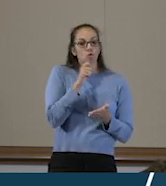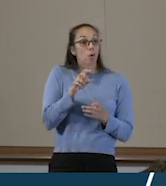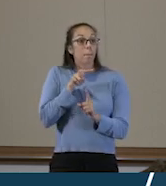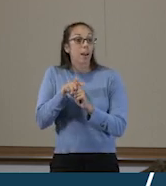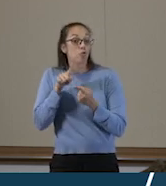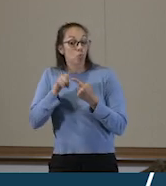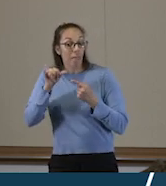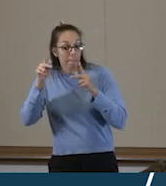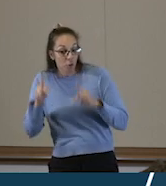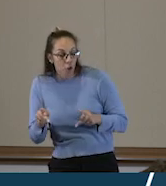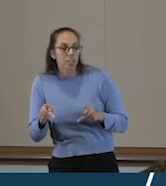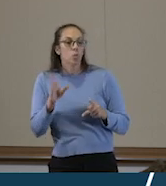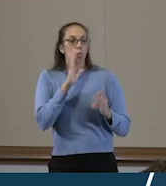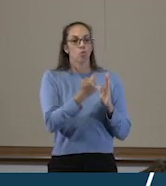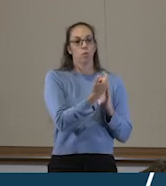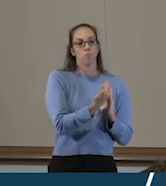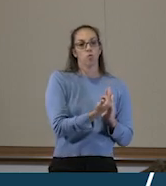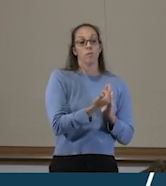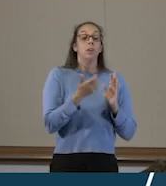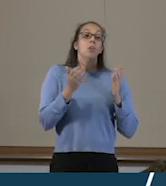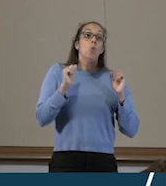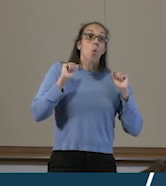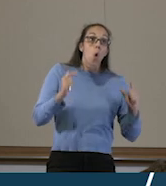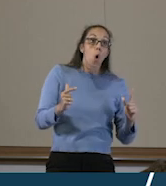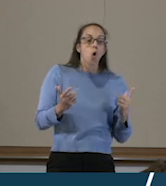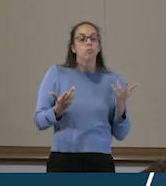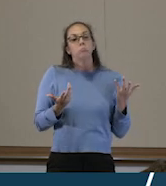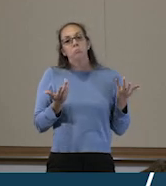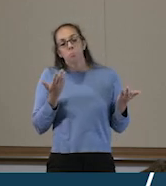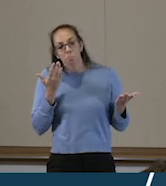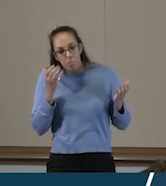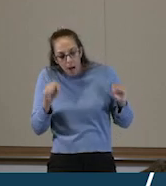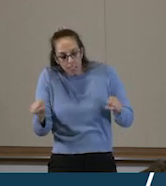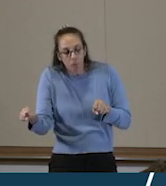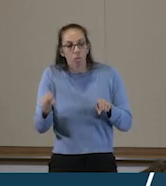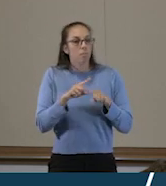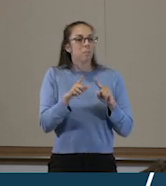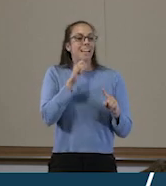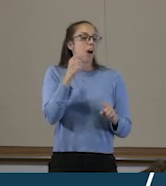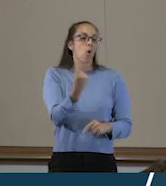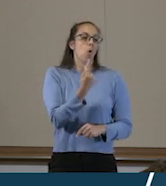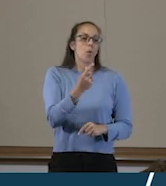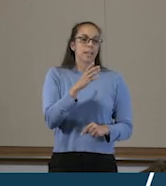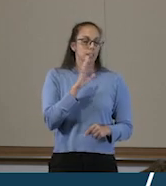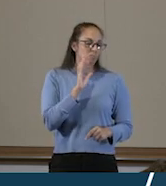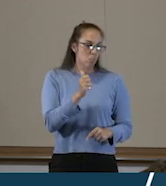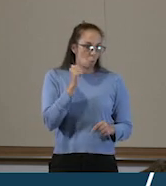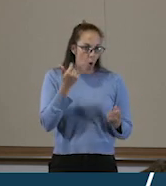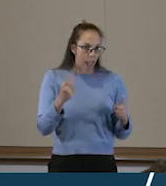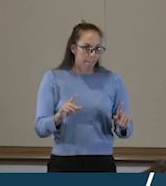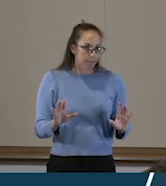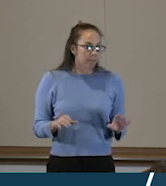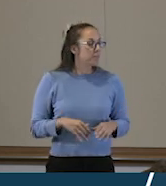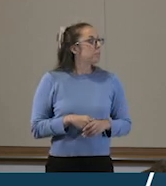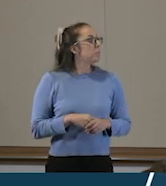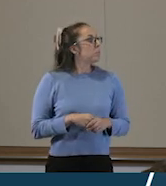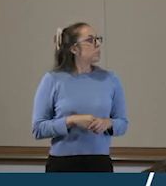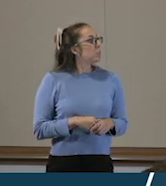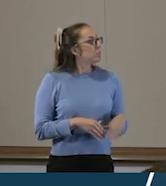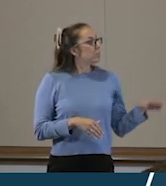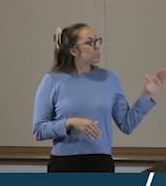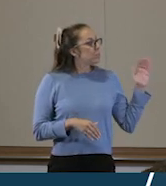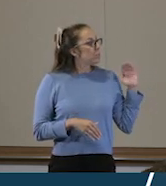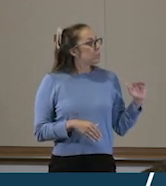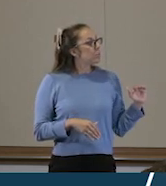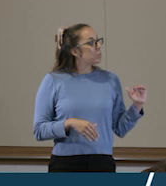all. It can be all, but most of the time it's not. Okay, with a limited guardianship, that's a little bit more restrictive.